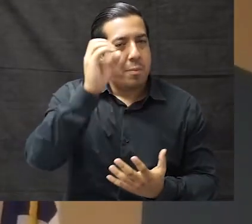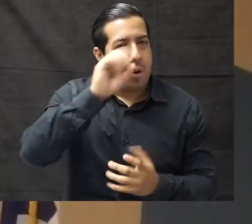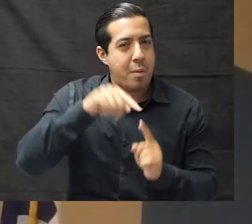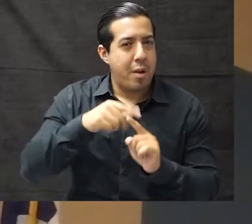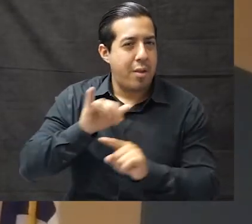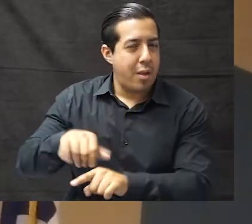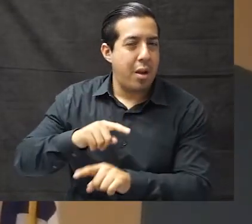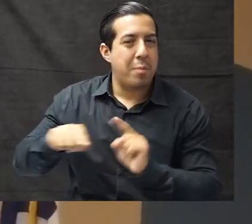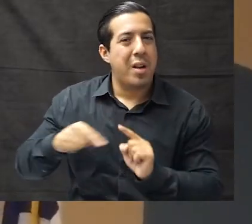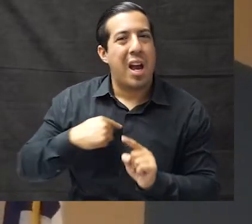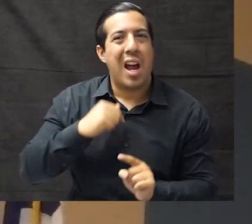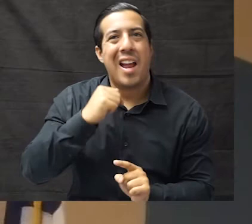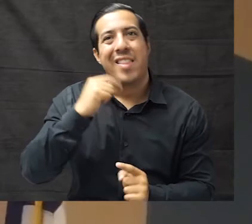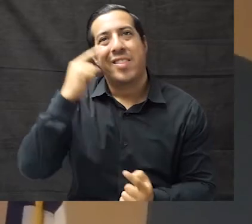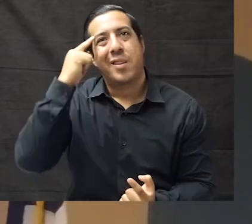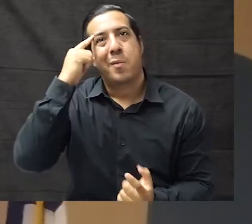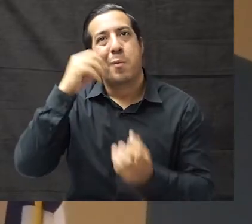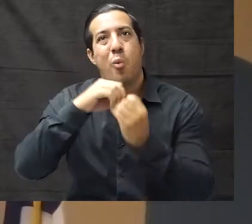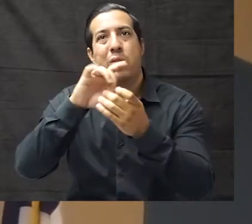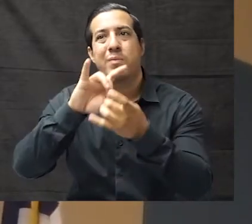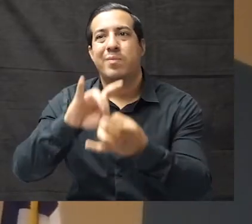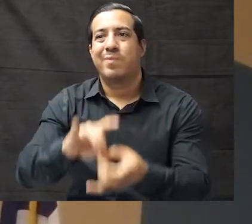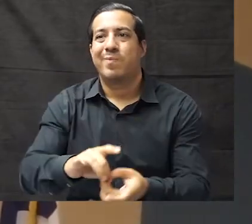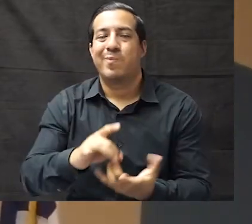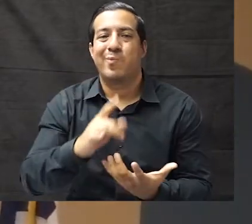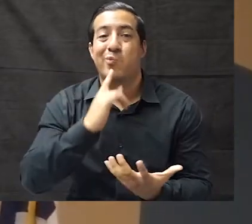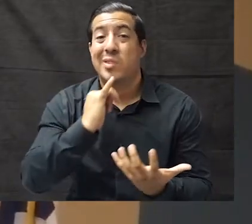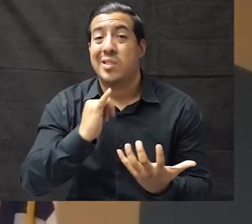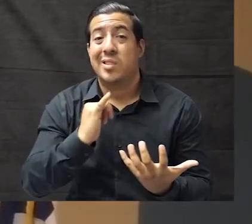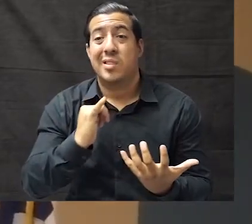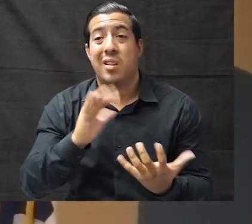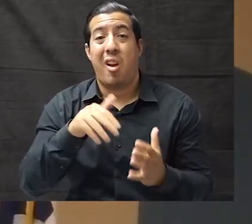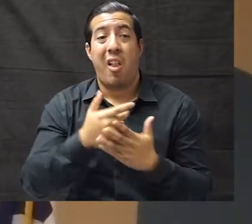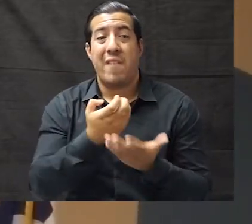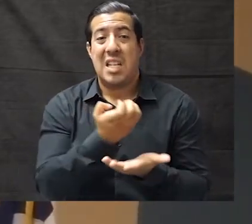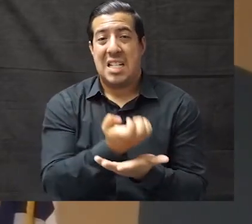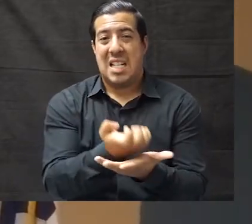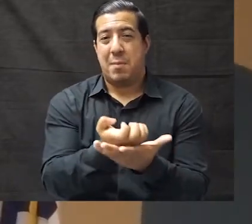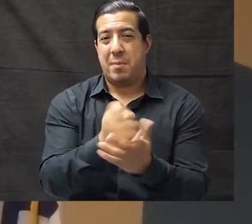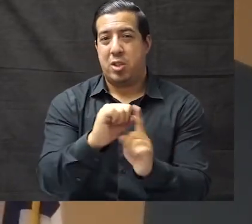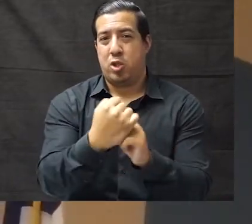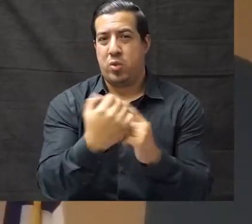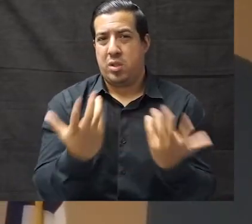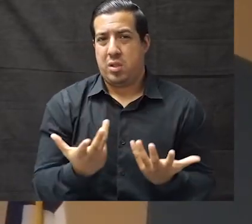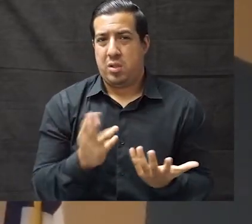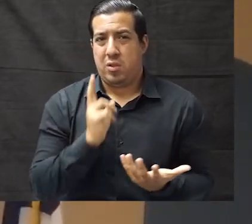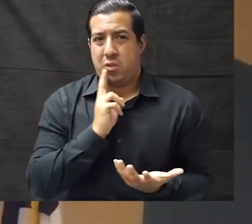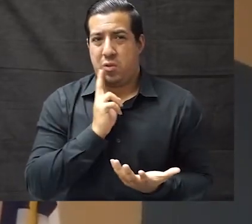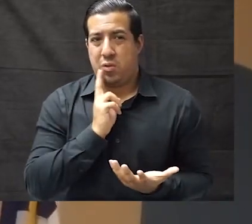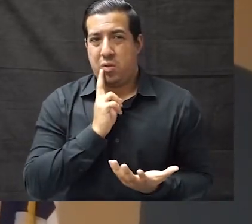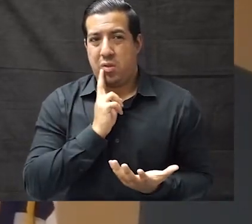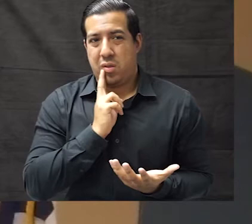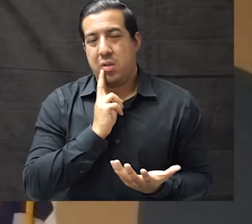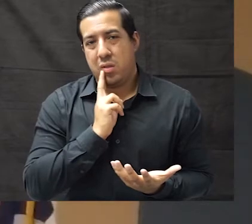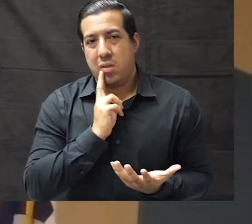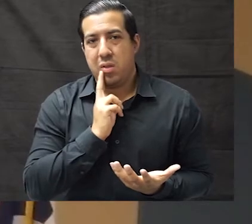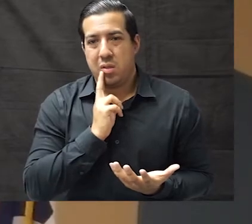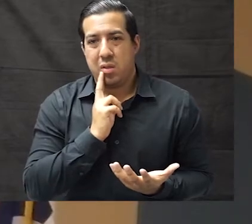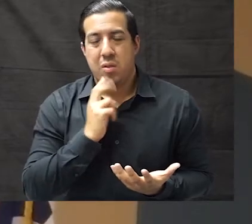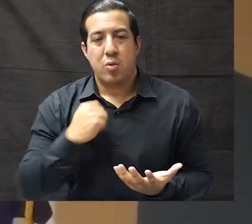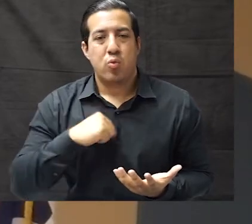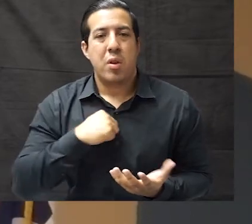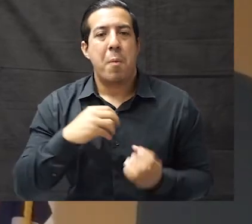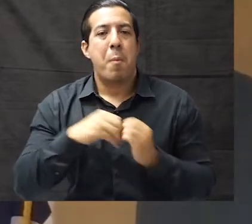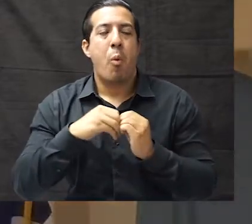mills a while ago that now these kinds of pills have replaced. In the Ohio